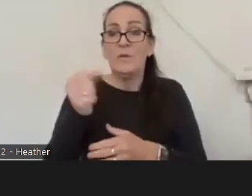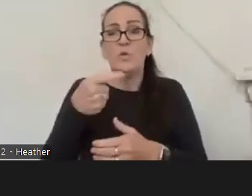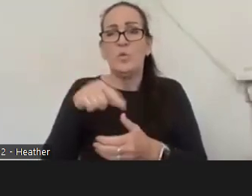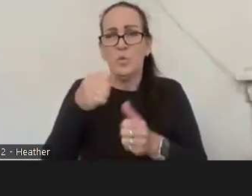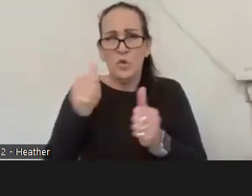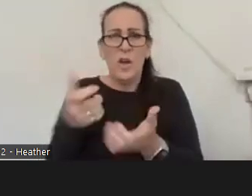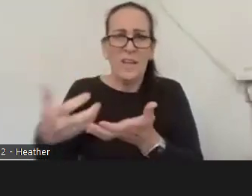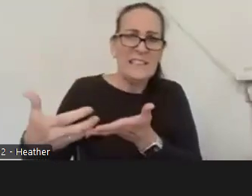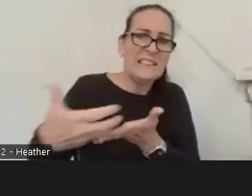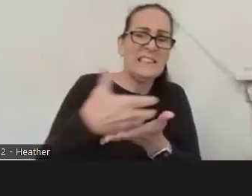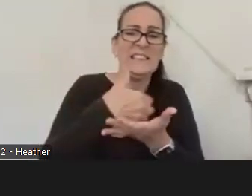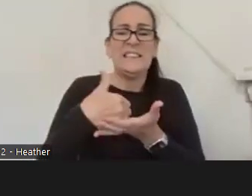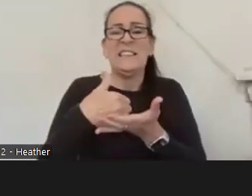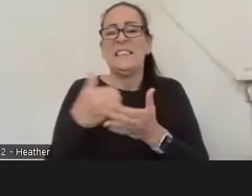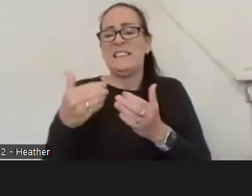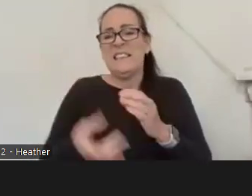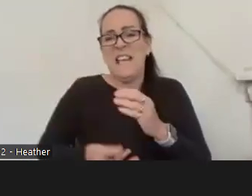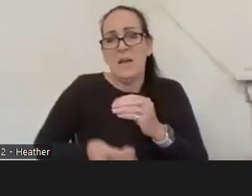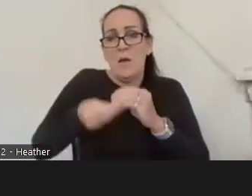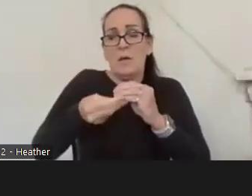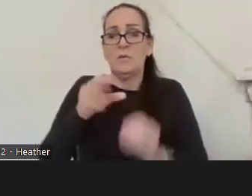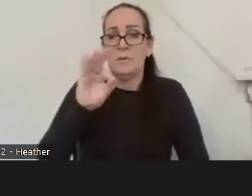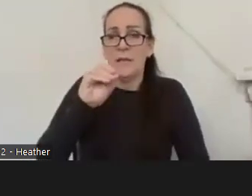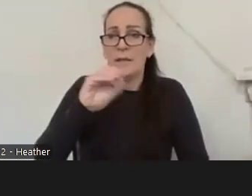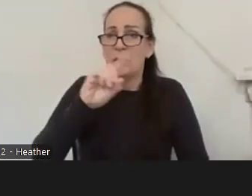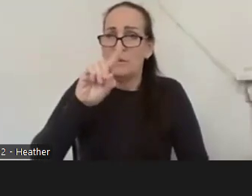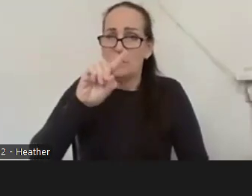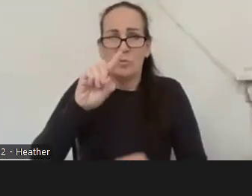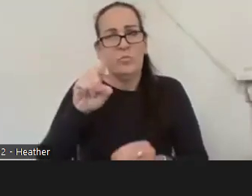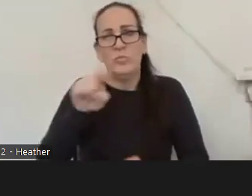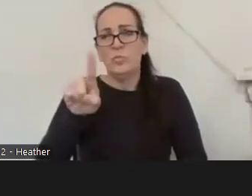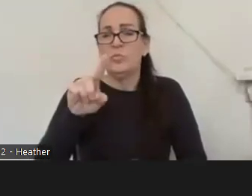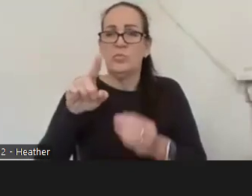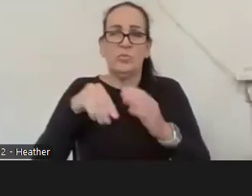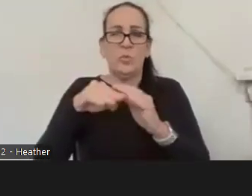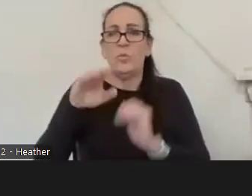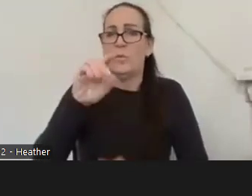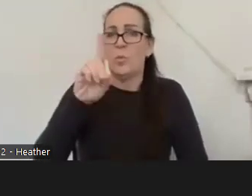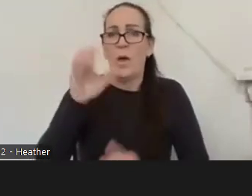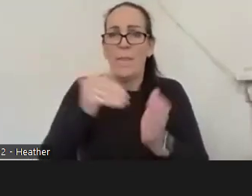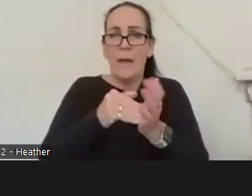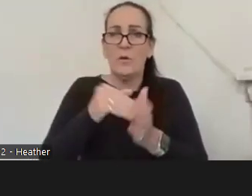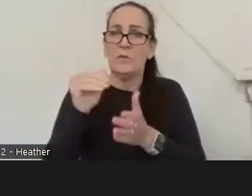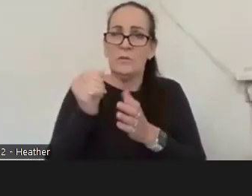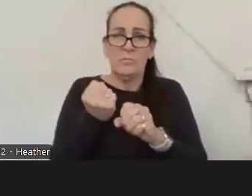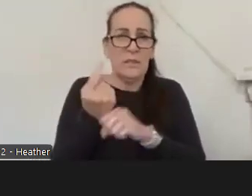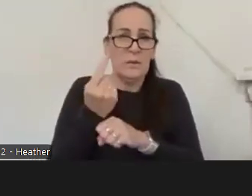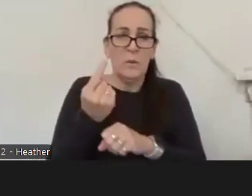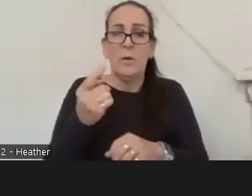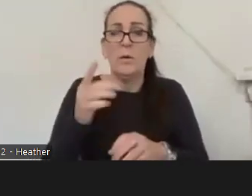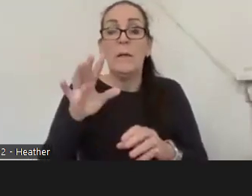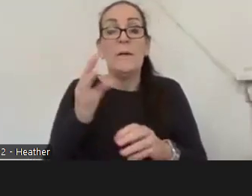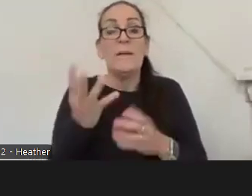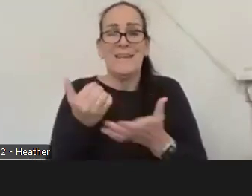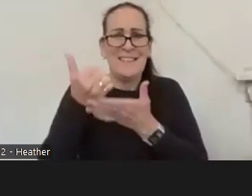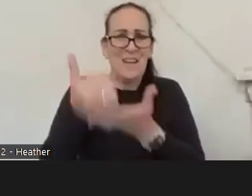extra 90 to 100,000 a year. So that does help, but constantly trying to meet